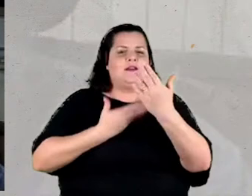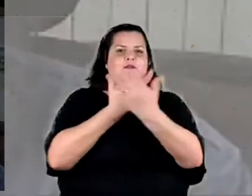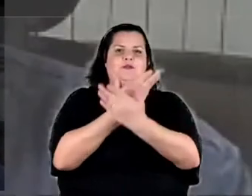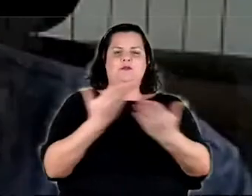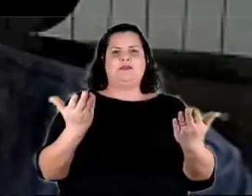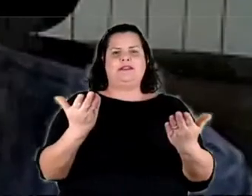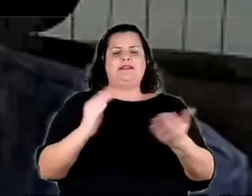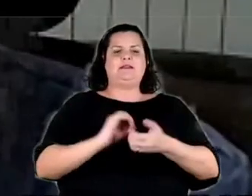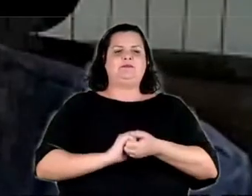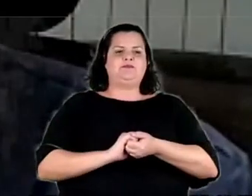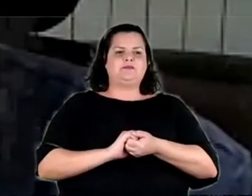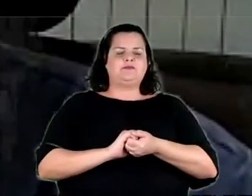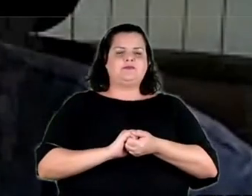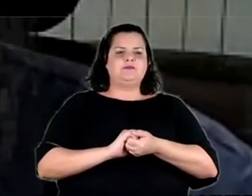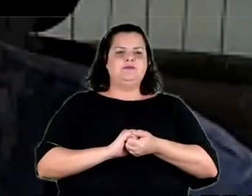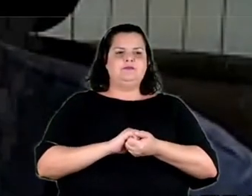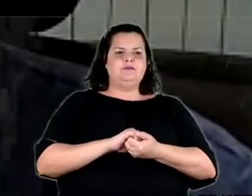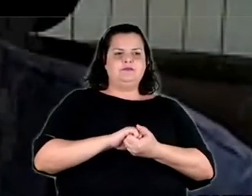be with you.